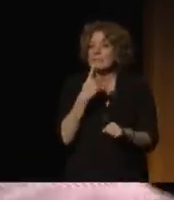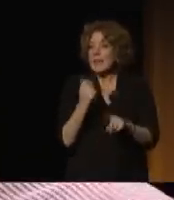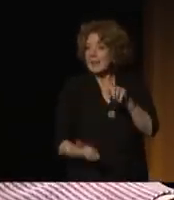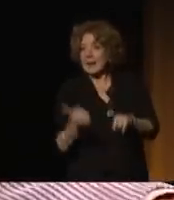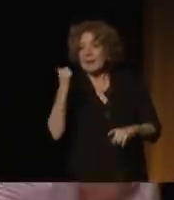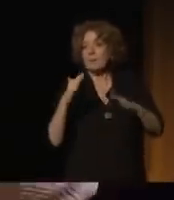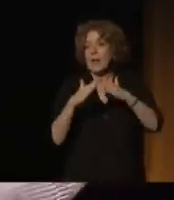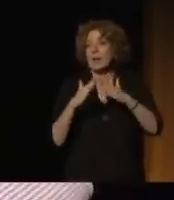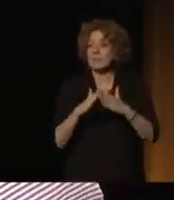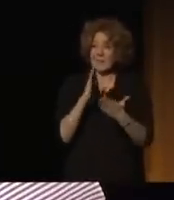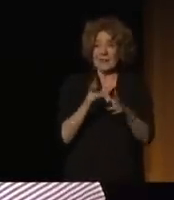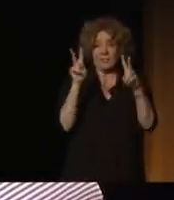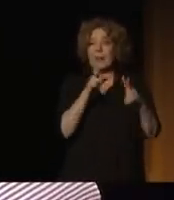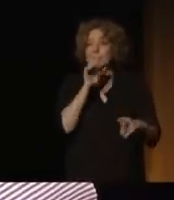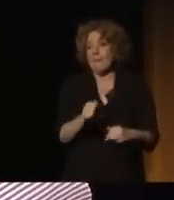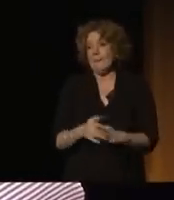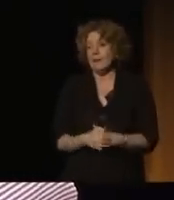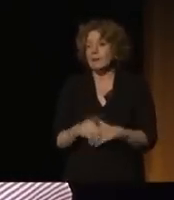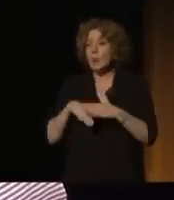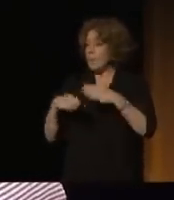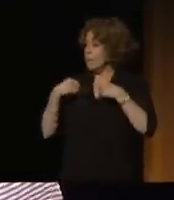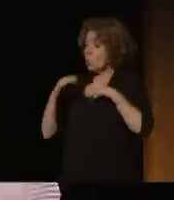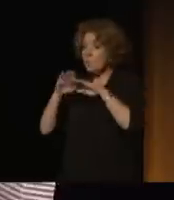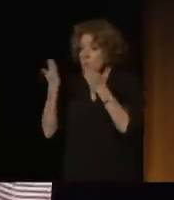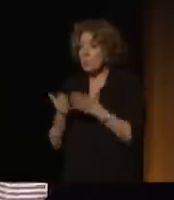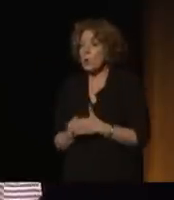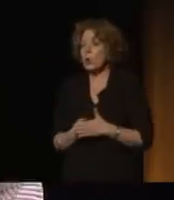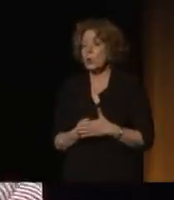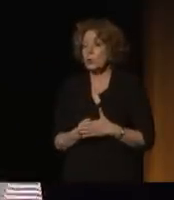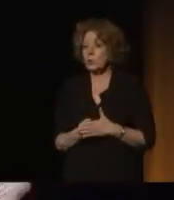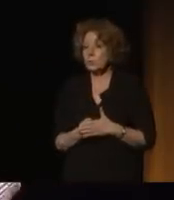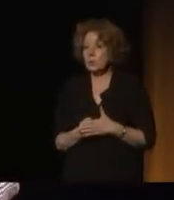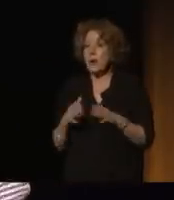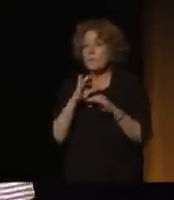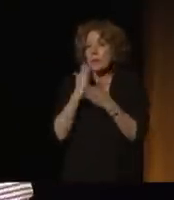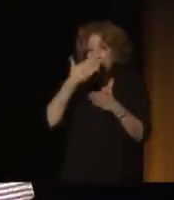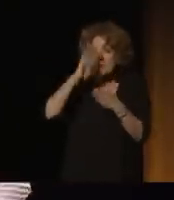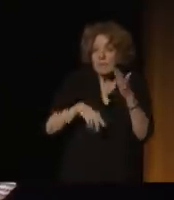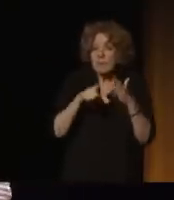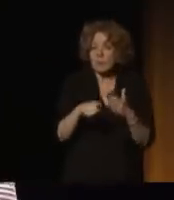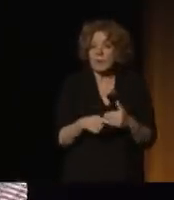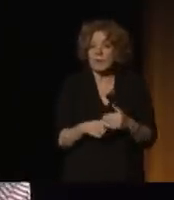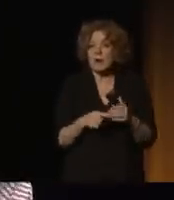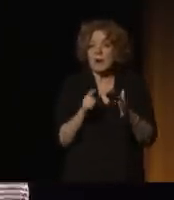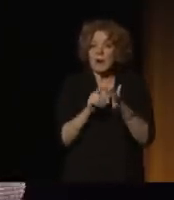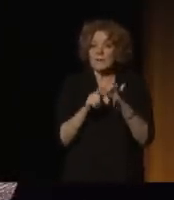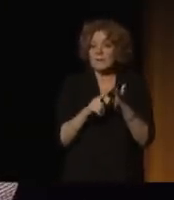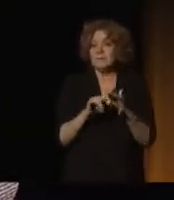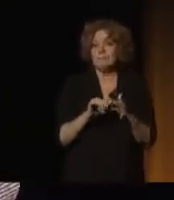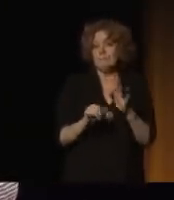know, and that's men. Mm. So, you know, in the corporate world, which I'm obviously not that familiar with and would have done very poorly in, of